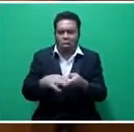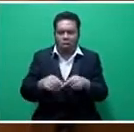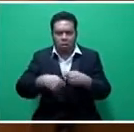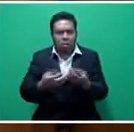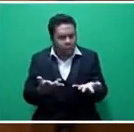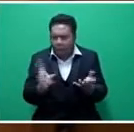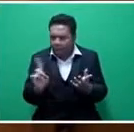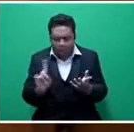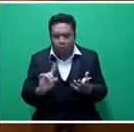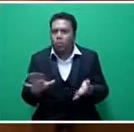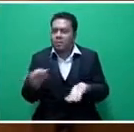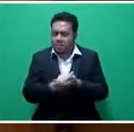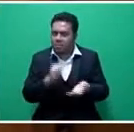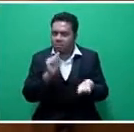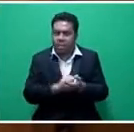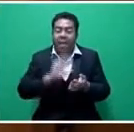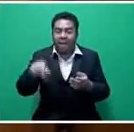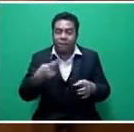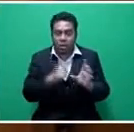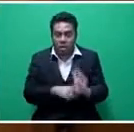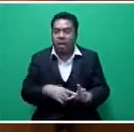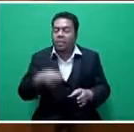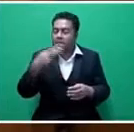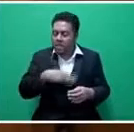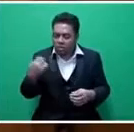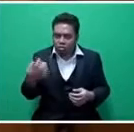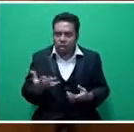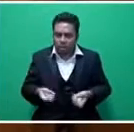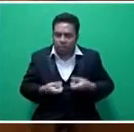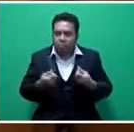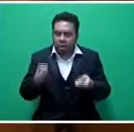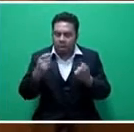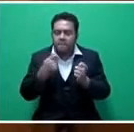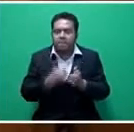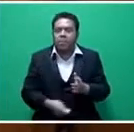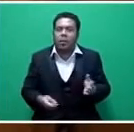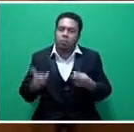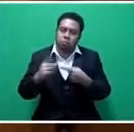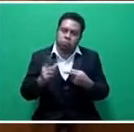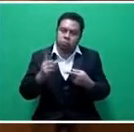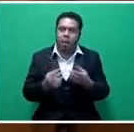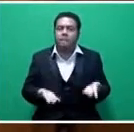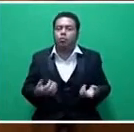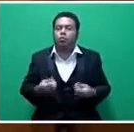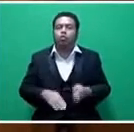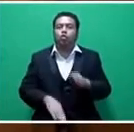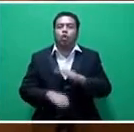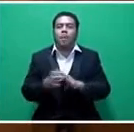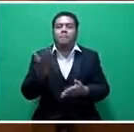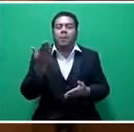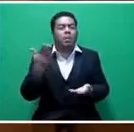given to the children. And every year, the ministry utilizes the funds allocated for textbooks to top up the book scheme in the schools. So